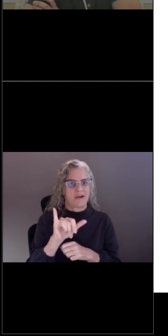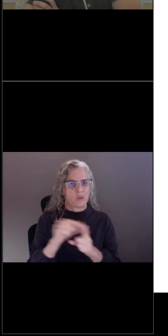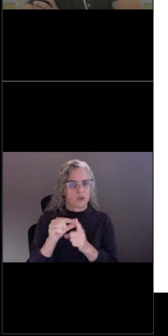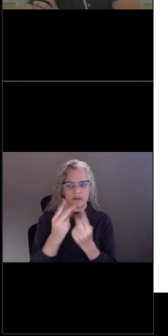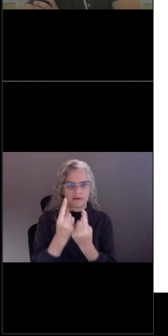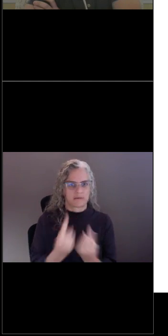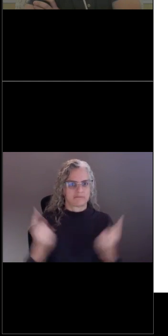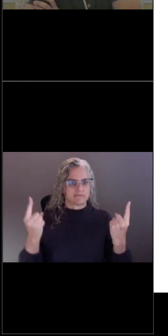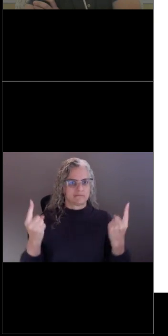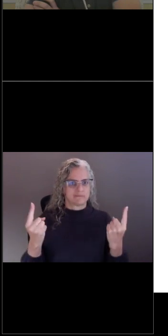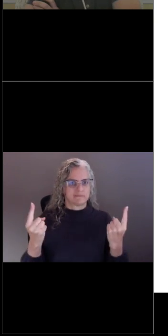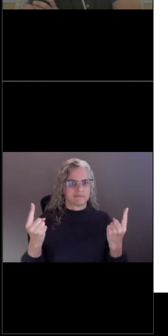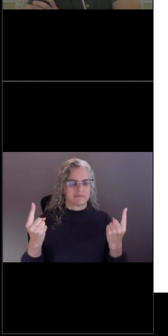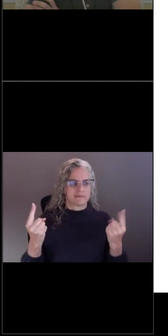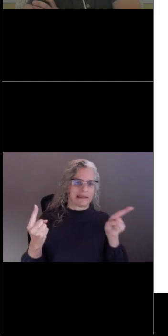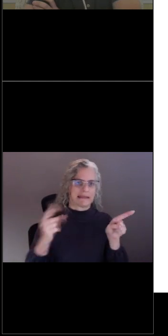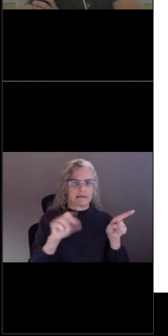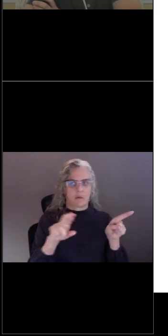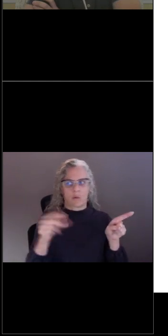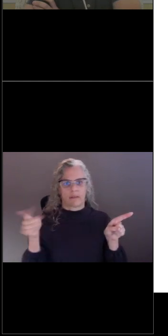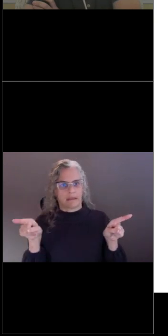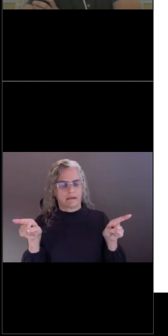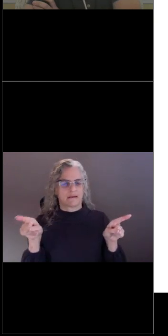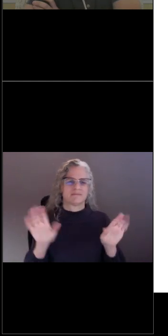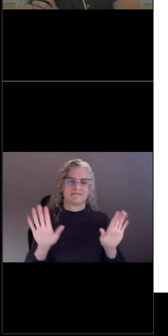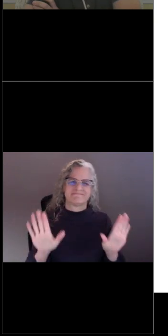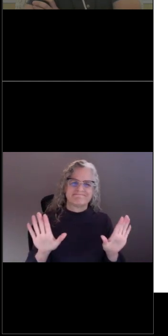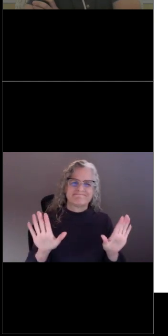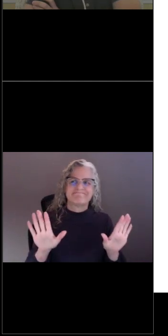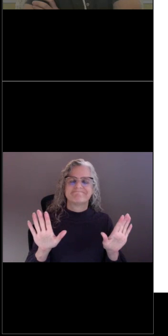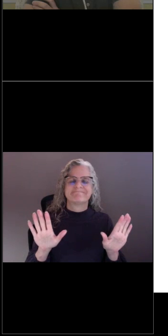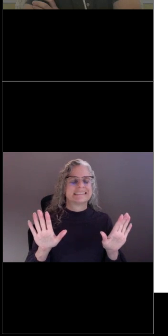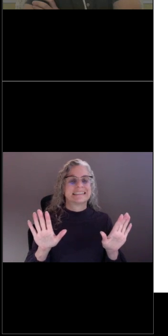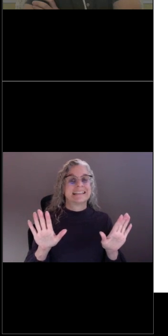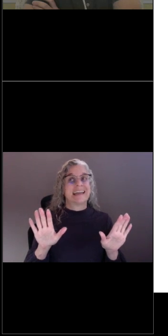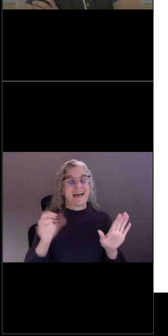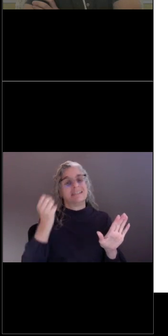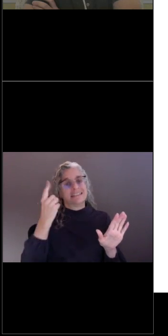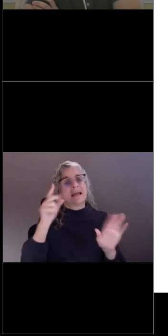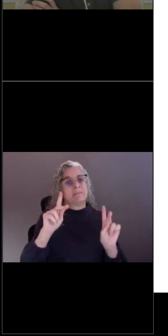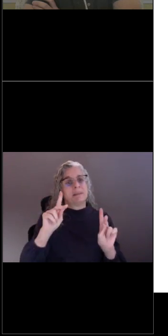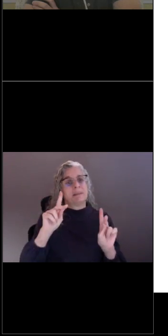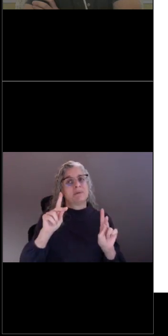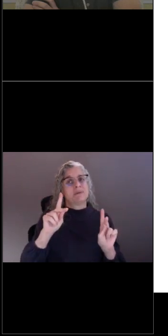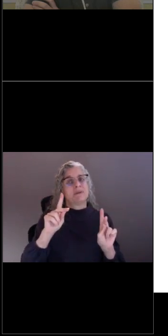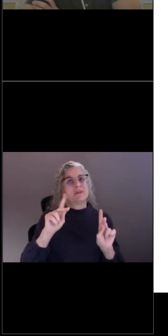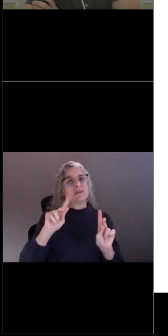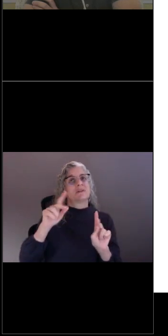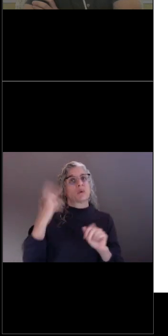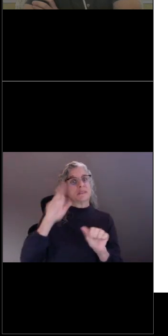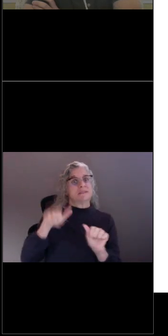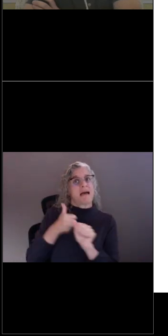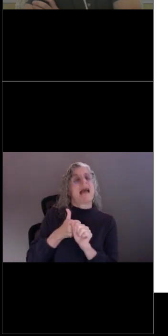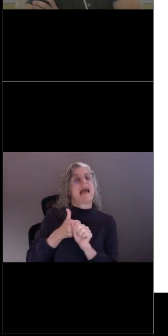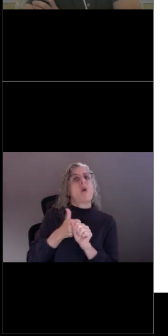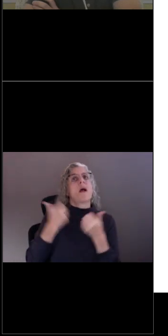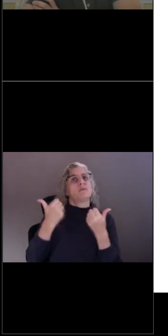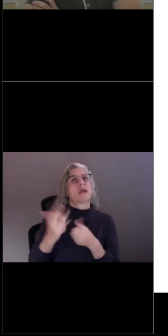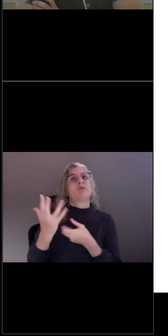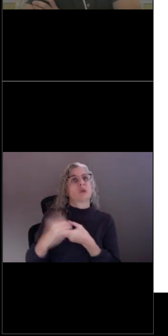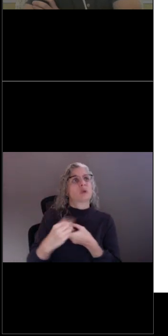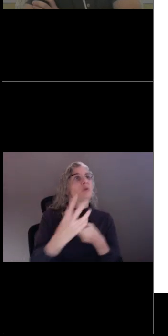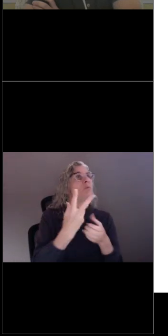right? This is often done in an effort to be more inclusive, but when we reflect on it, we need to really think, are